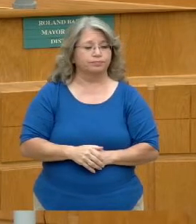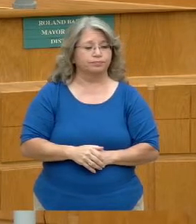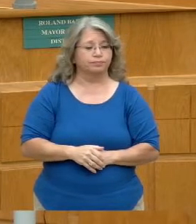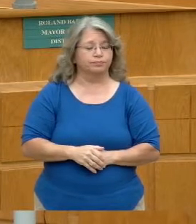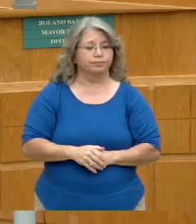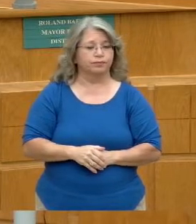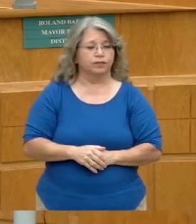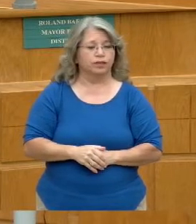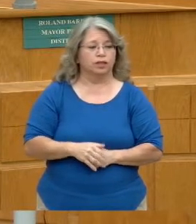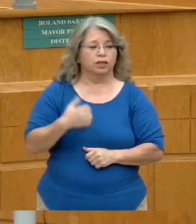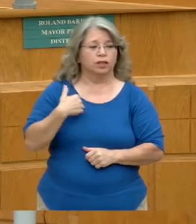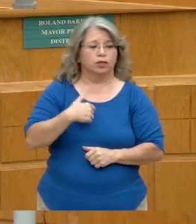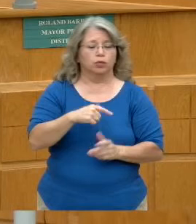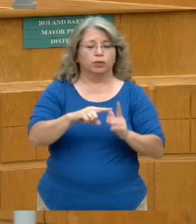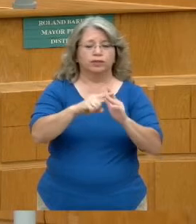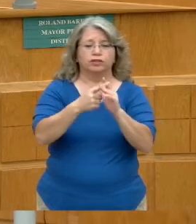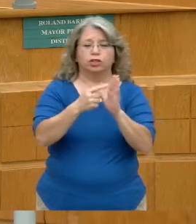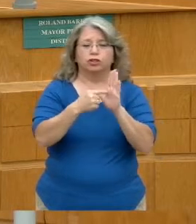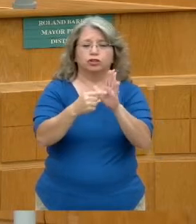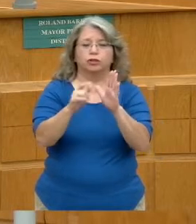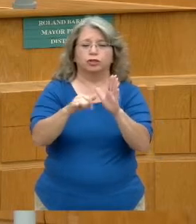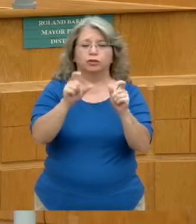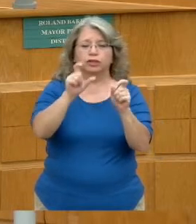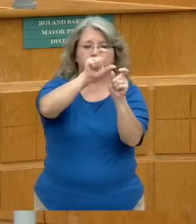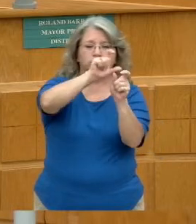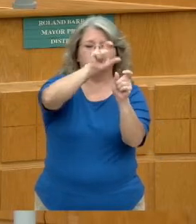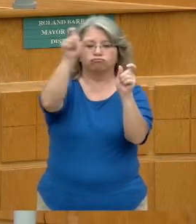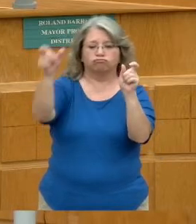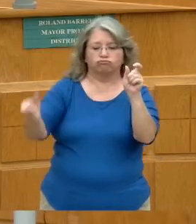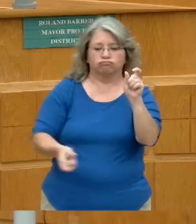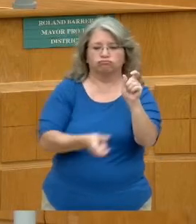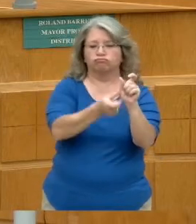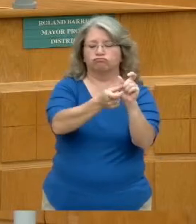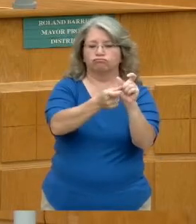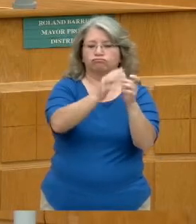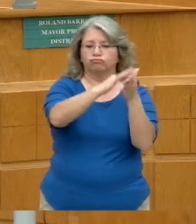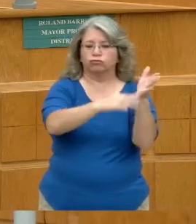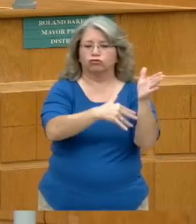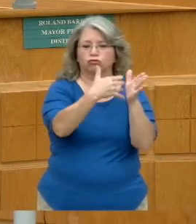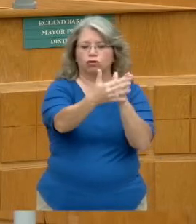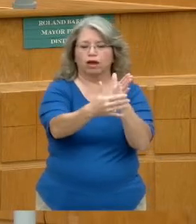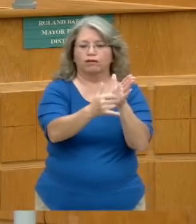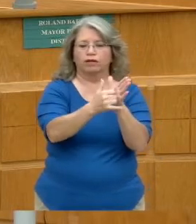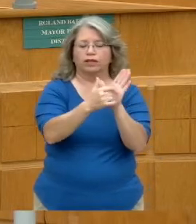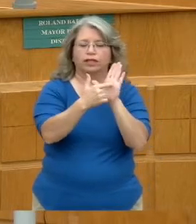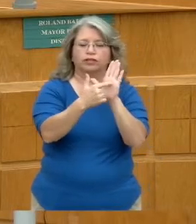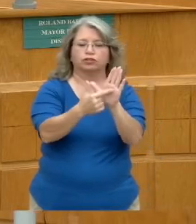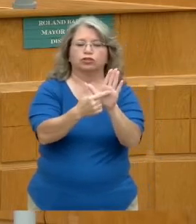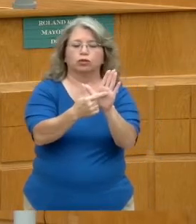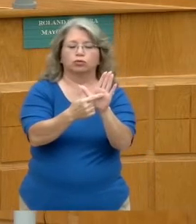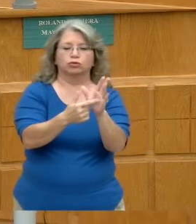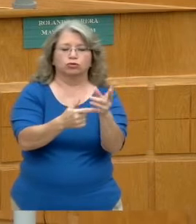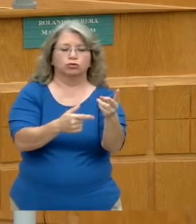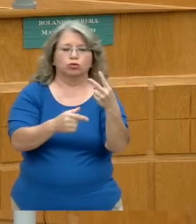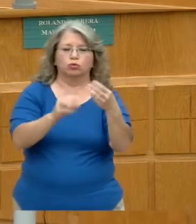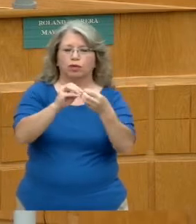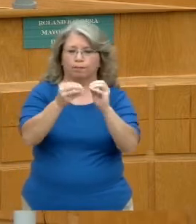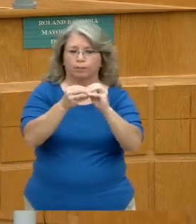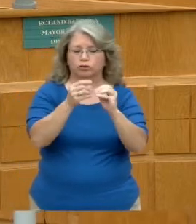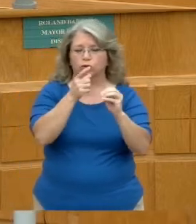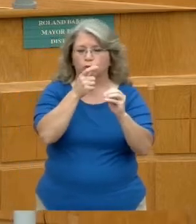donut graph. It kind of shows you the total caseload in two terms, who is still recovering and who has